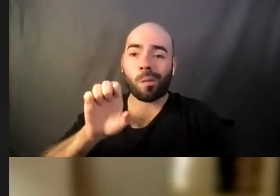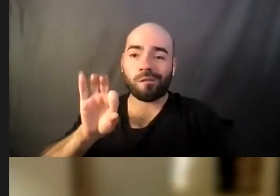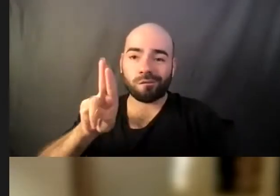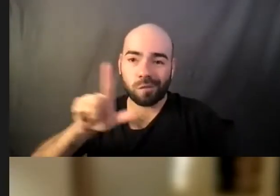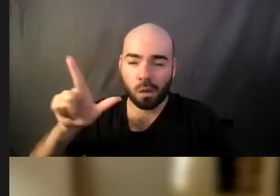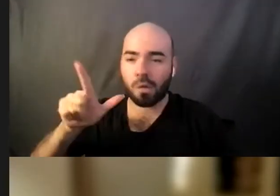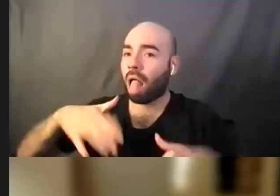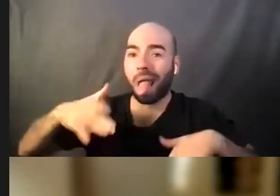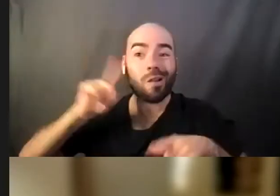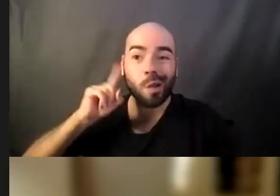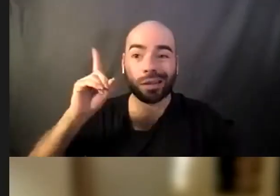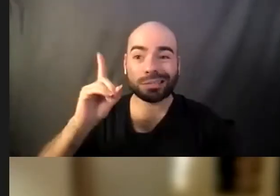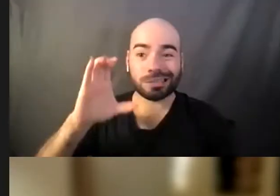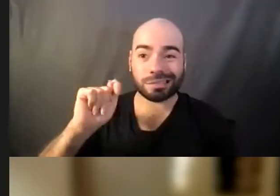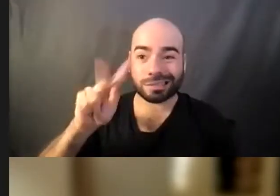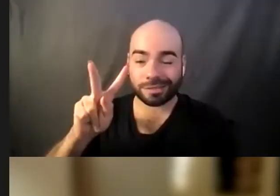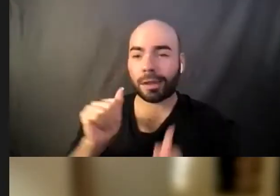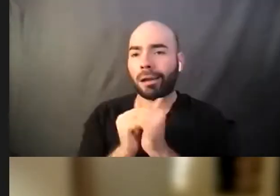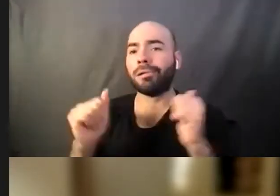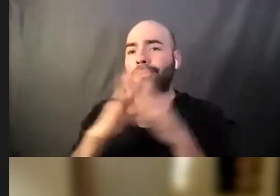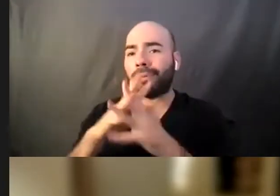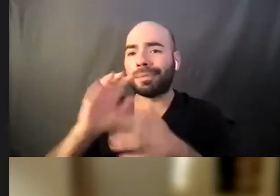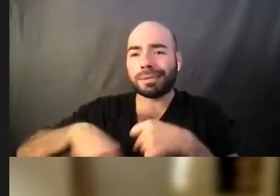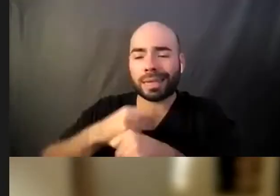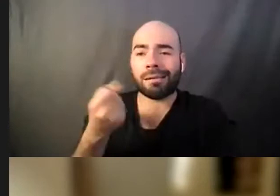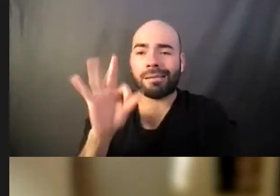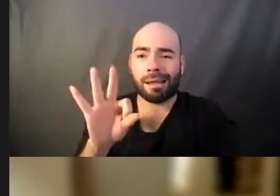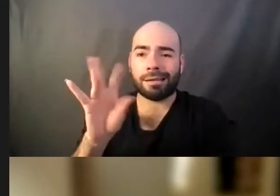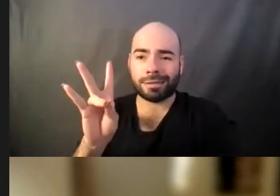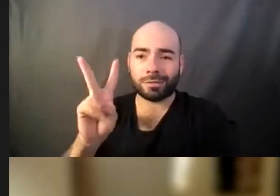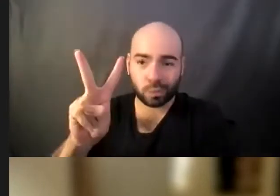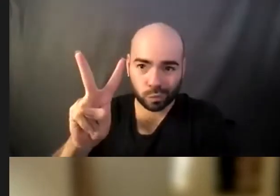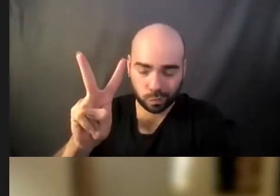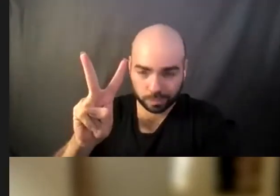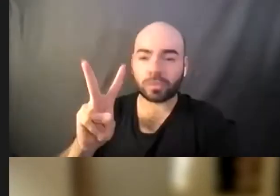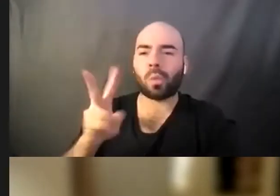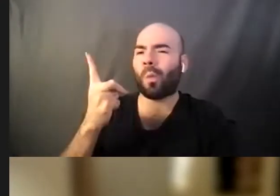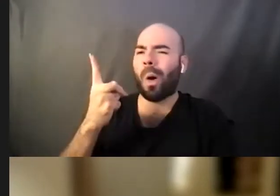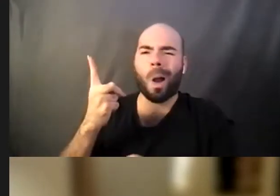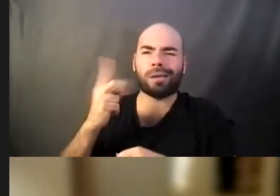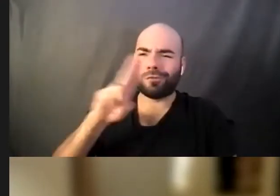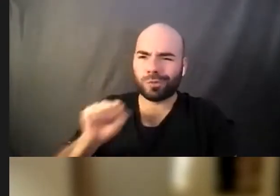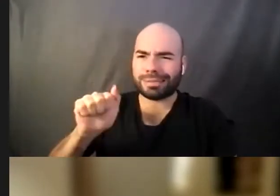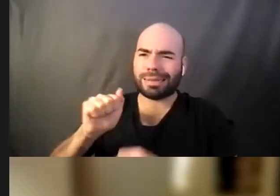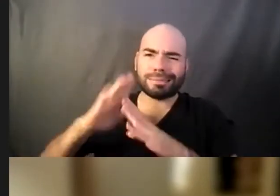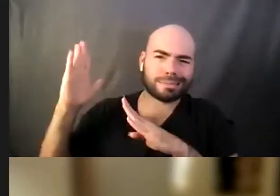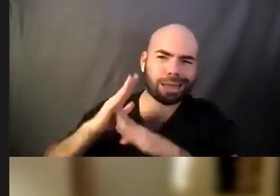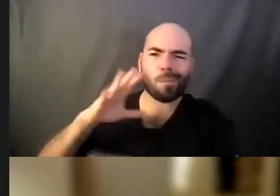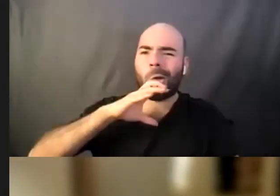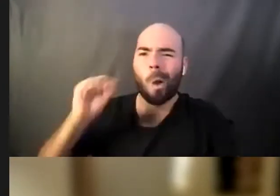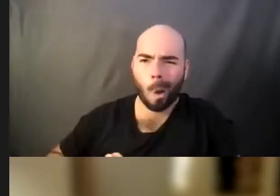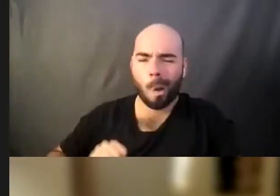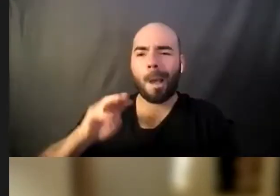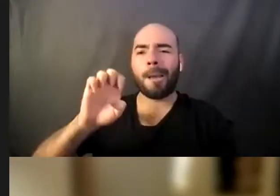we were founded in 1972, and we're one of the nation's oldest and most honored nonprofit media arts